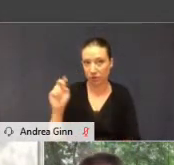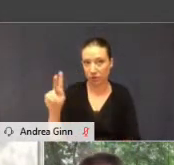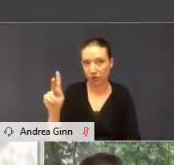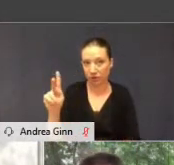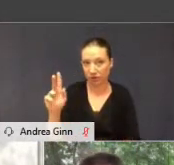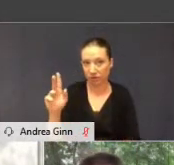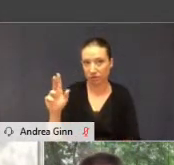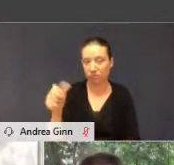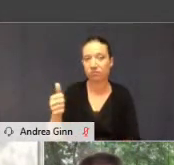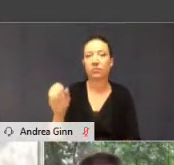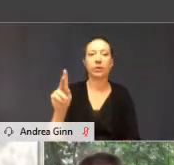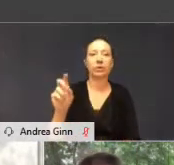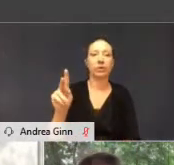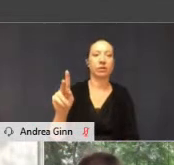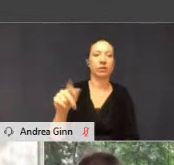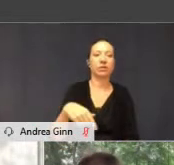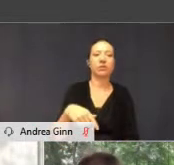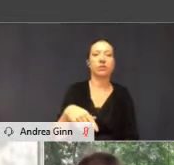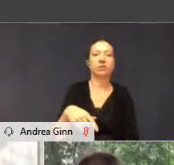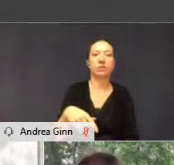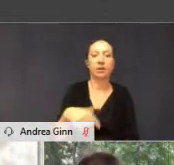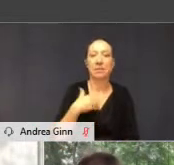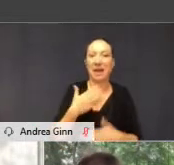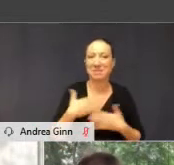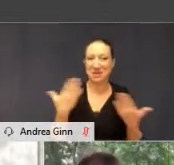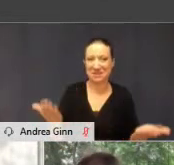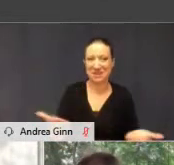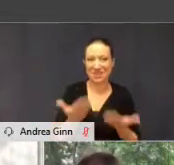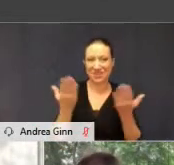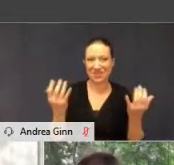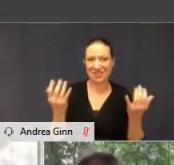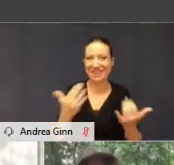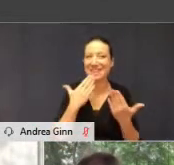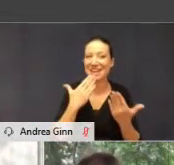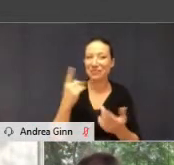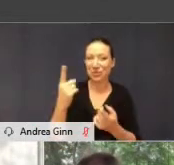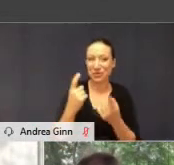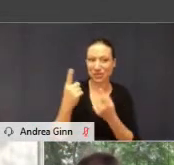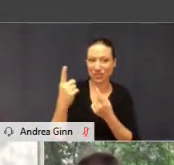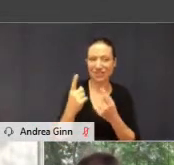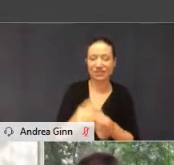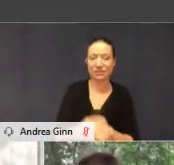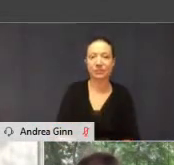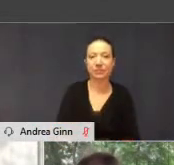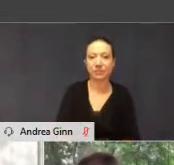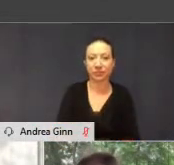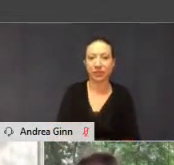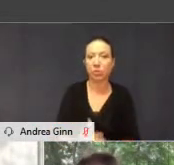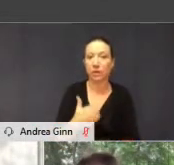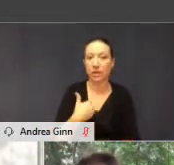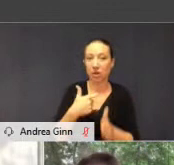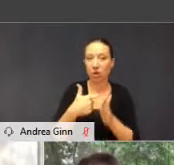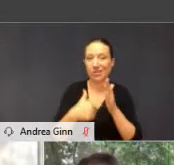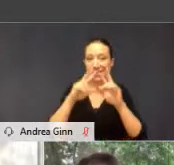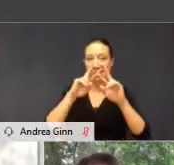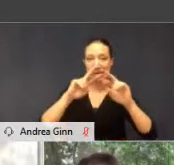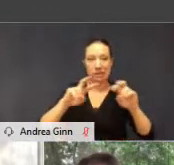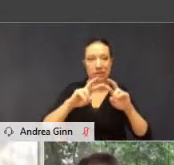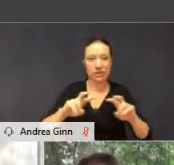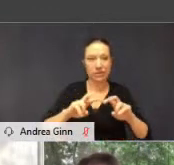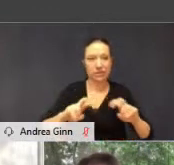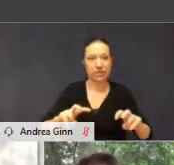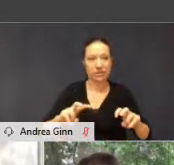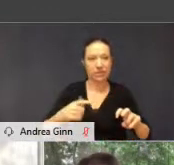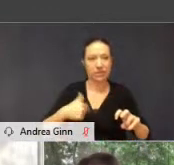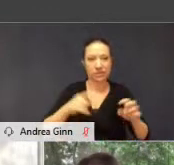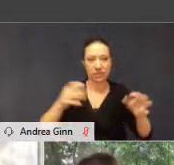check. Glad to be here with you. Thank you for the question. We did a cost analysis to determine